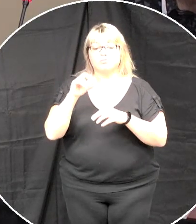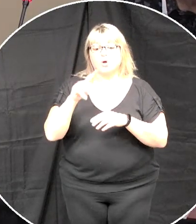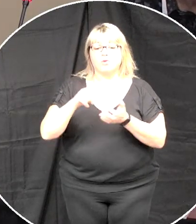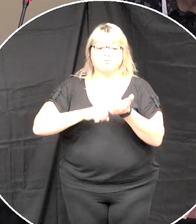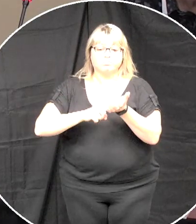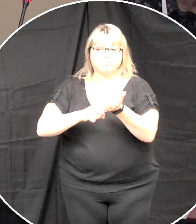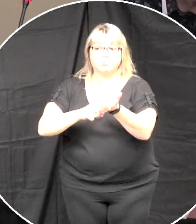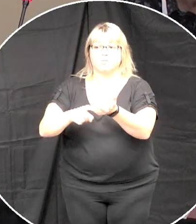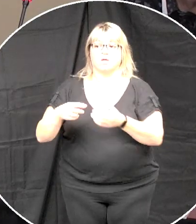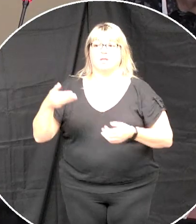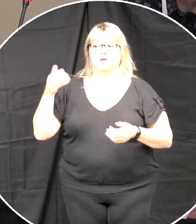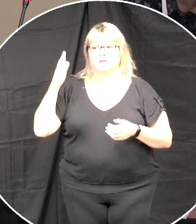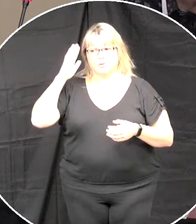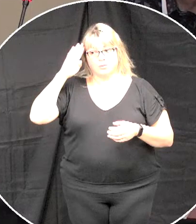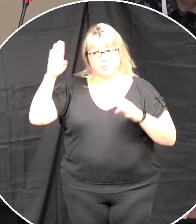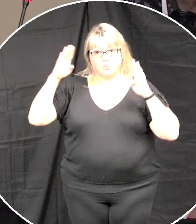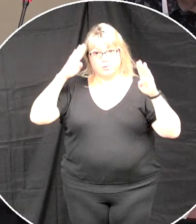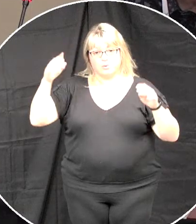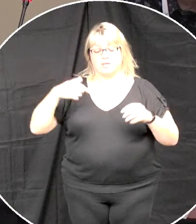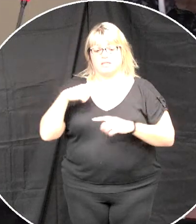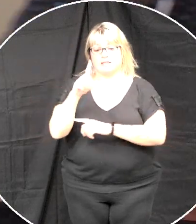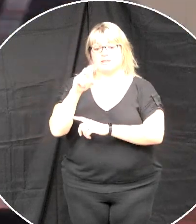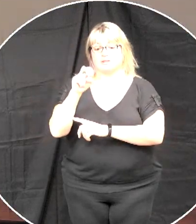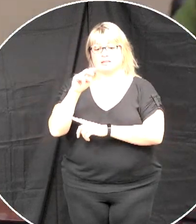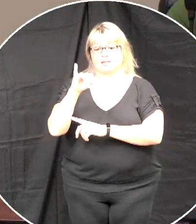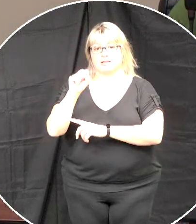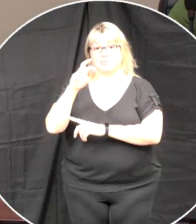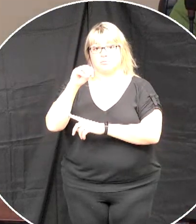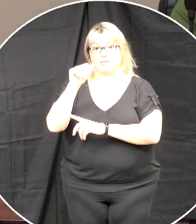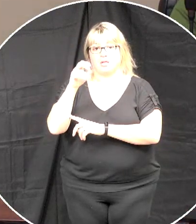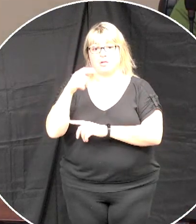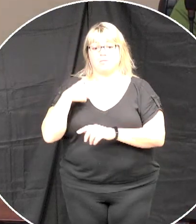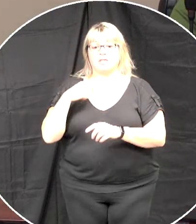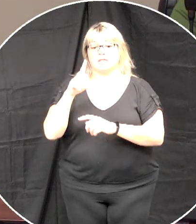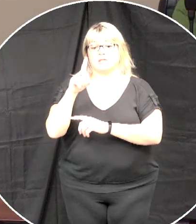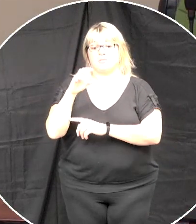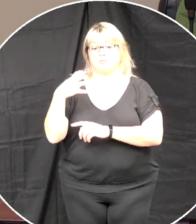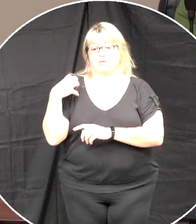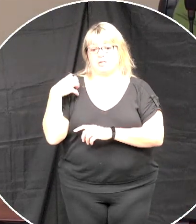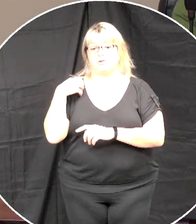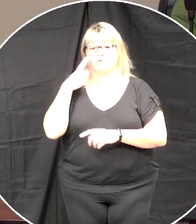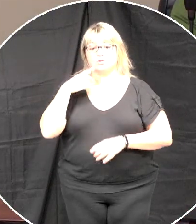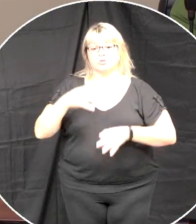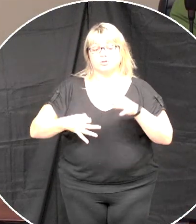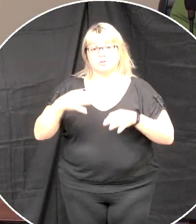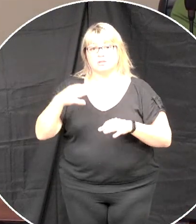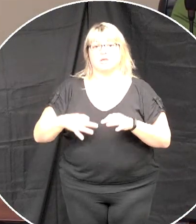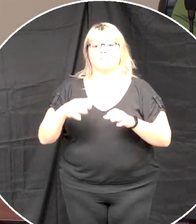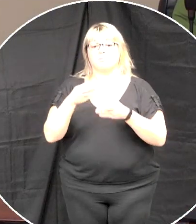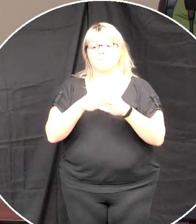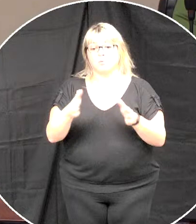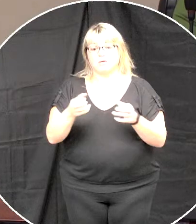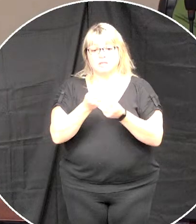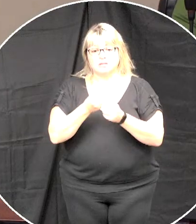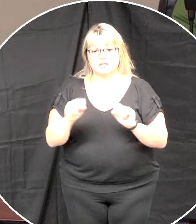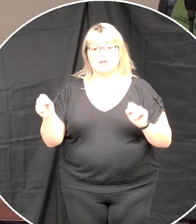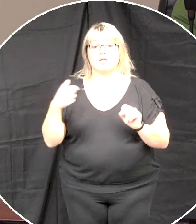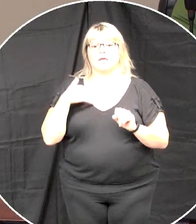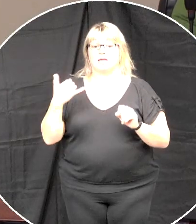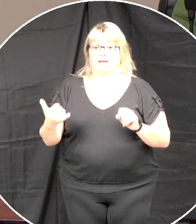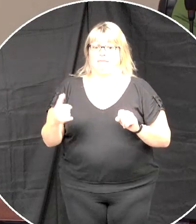Good afternoon, everybody. Trustee Dennis Mahoney, I'm the Deputy Minister of Justice and Public Safety, Deputy Attorney General, and now Vice